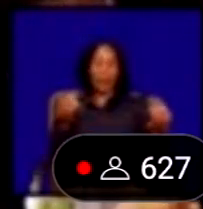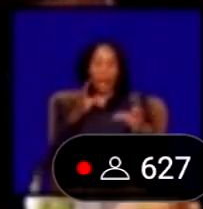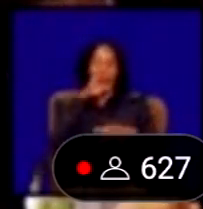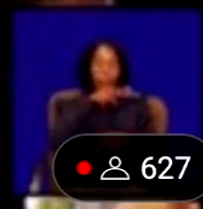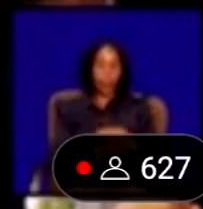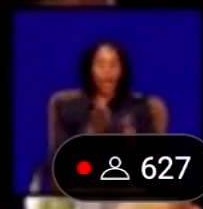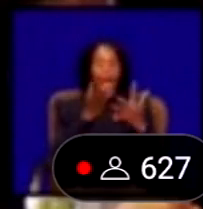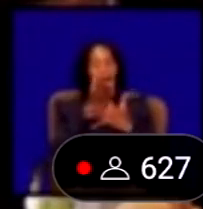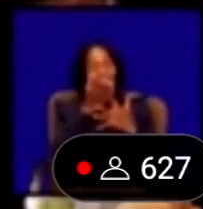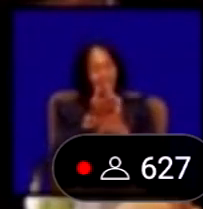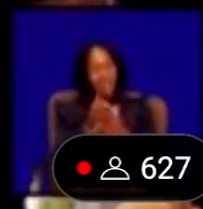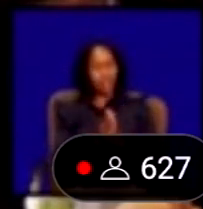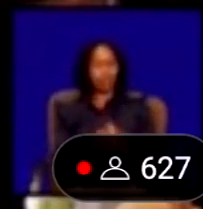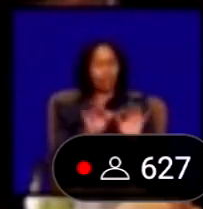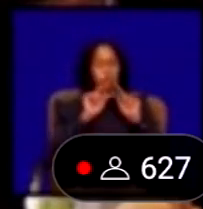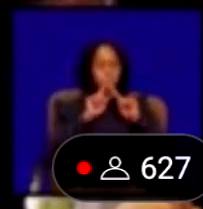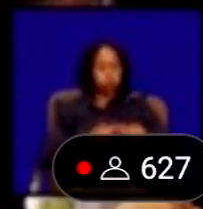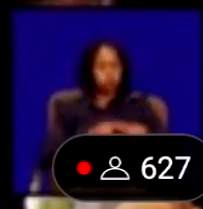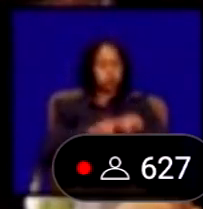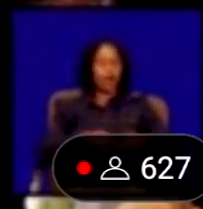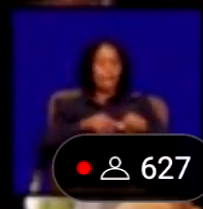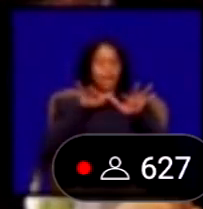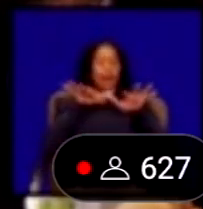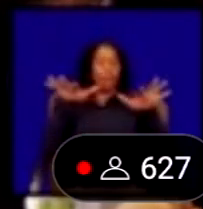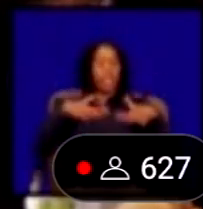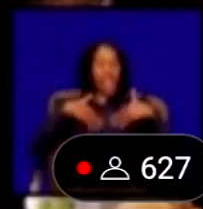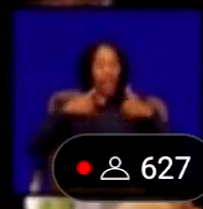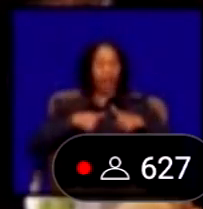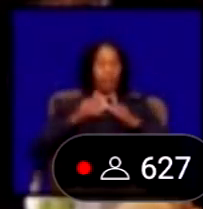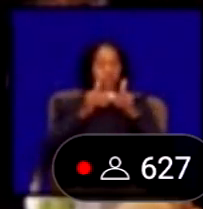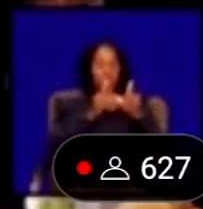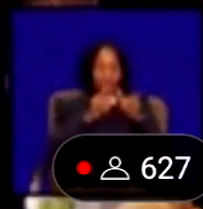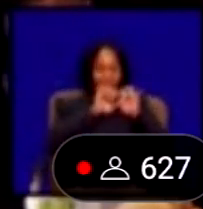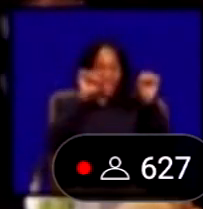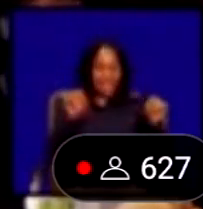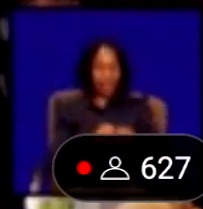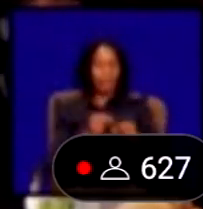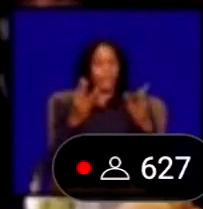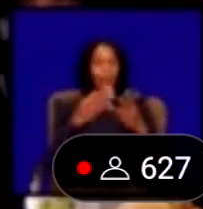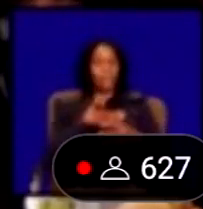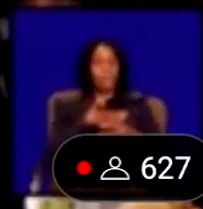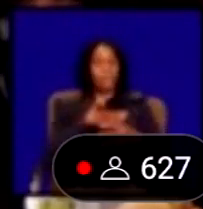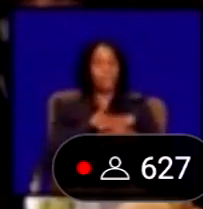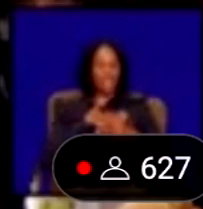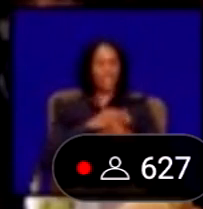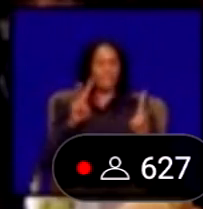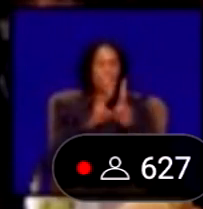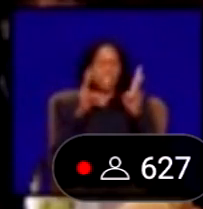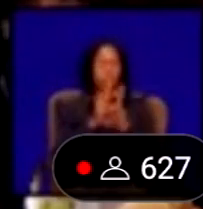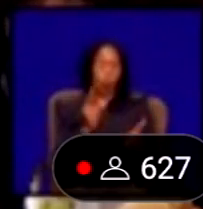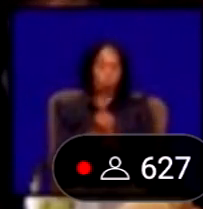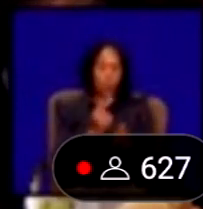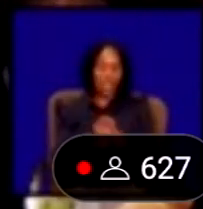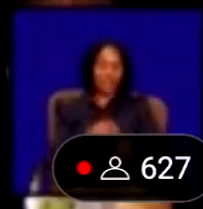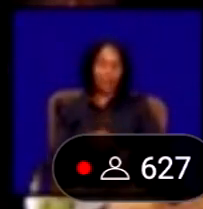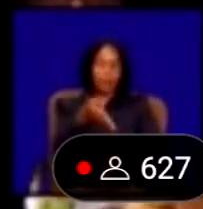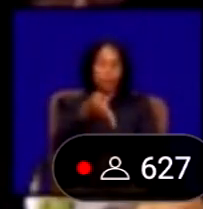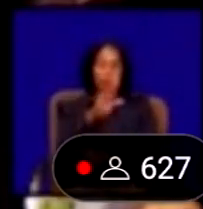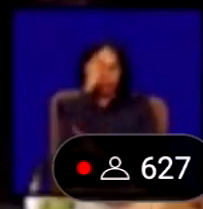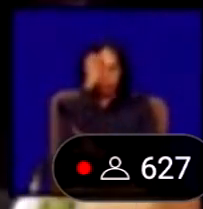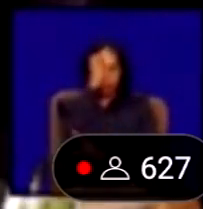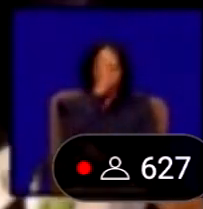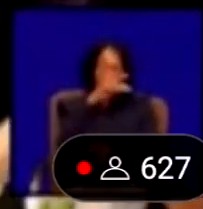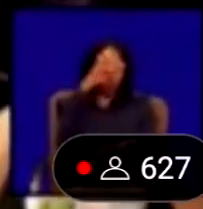to reliable public health care system, people who feel victimized when they go to police station to report